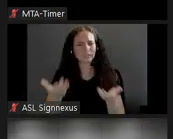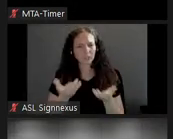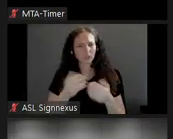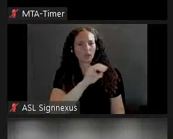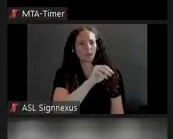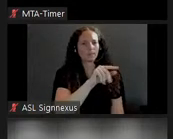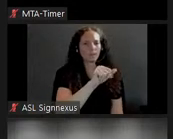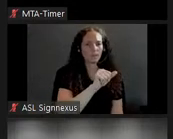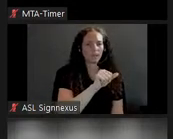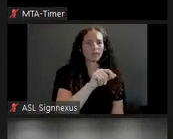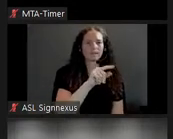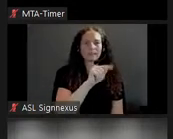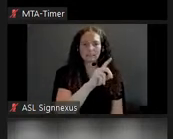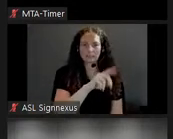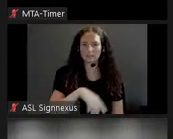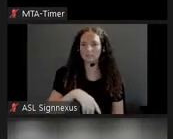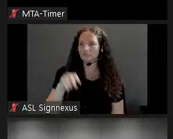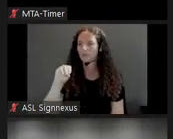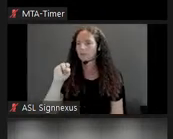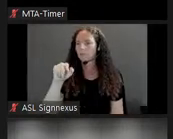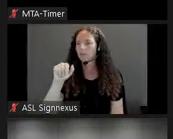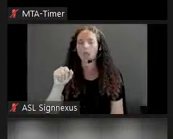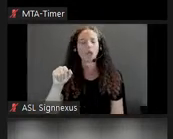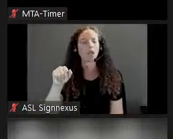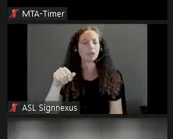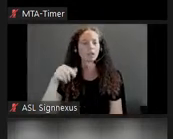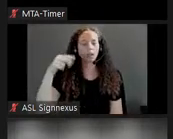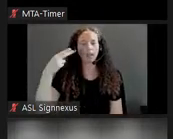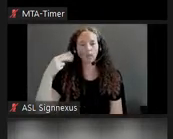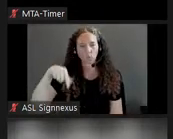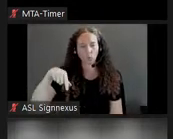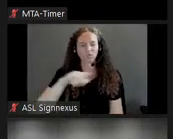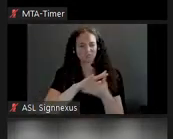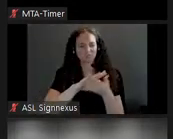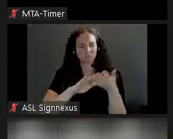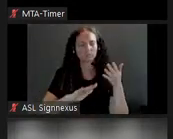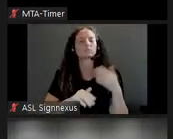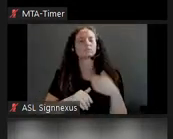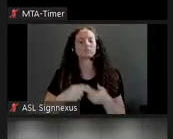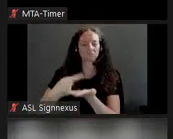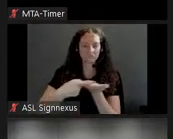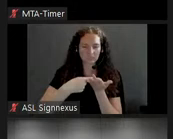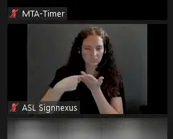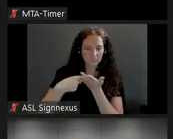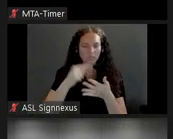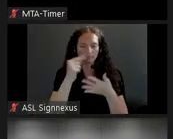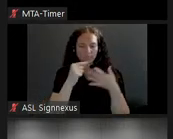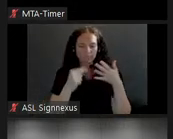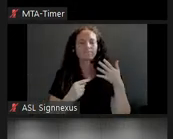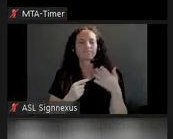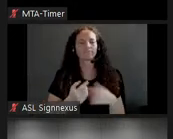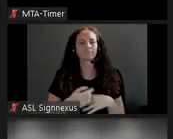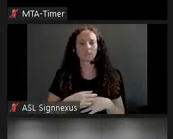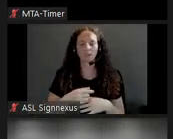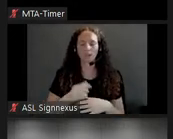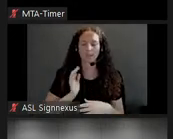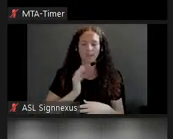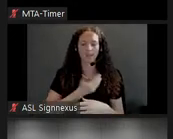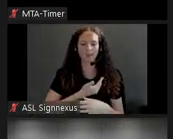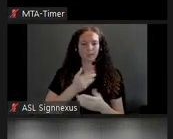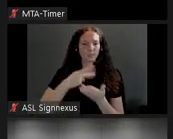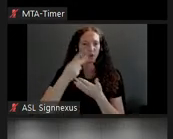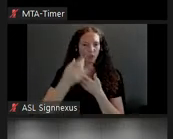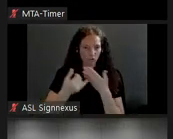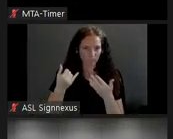headquarters, talking about different aspects of the project and about the service that was going to be offered. So if you're interested in seeing any of